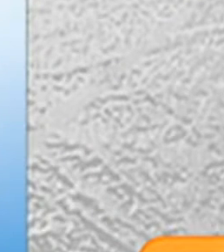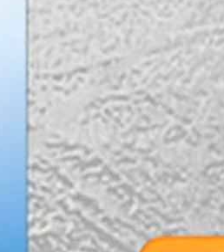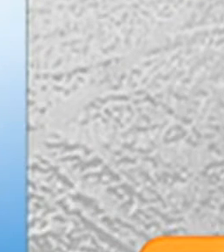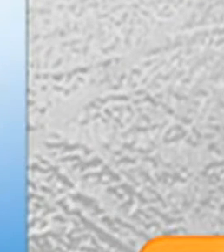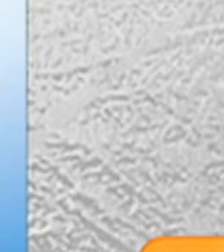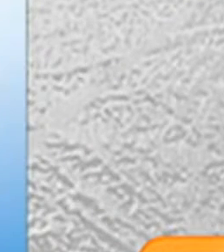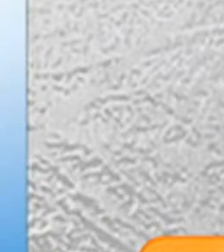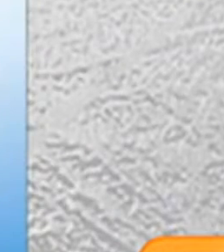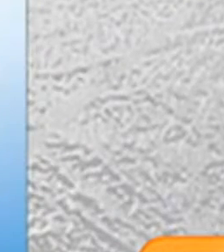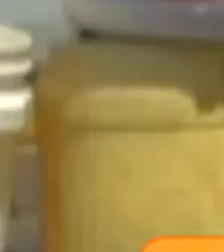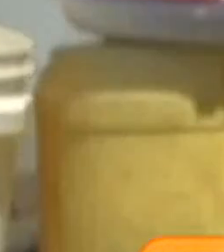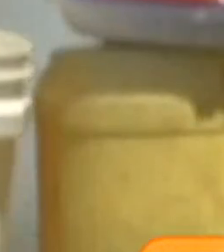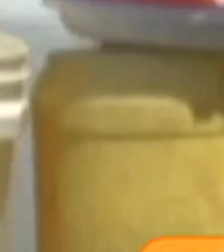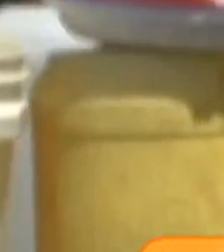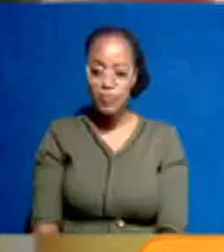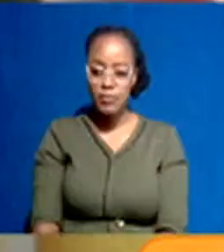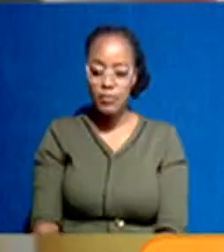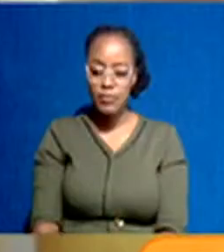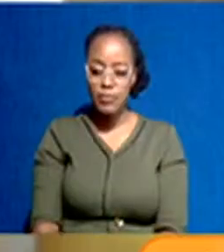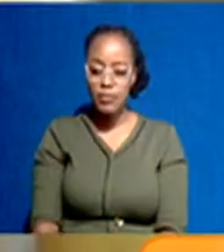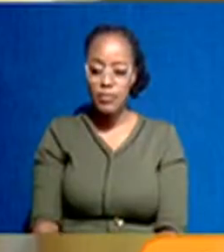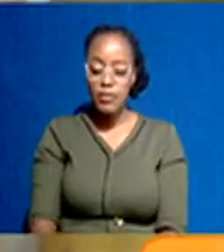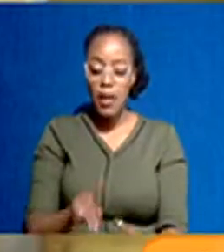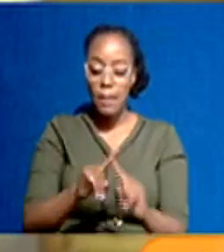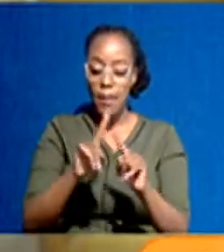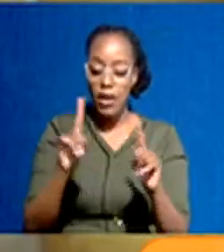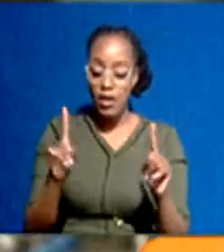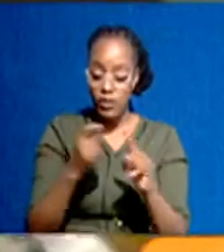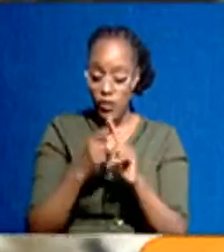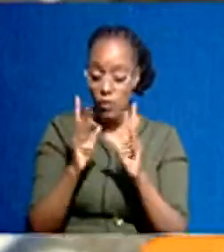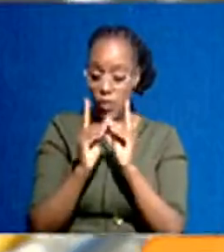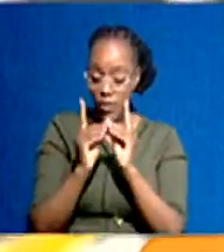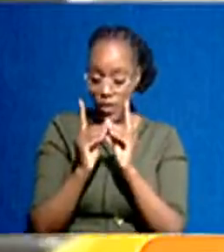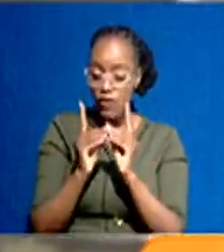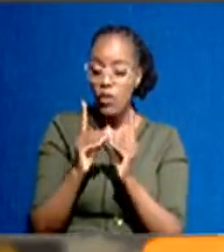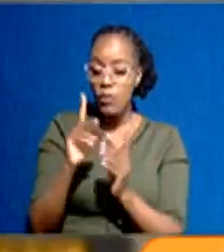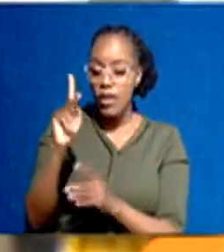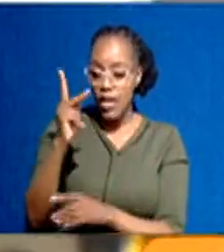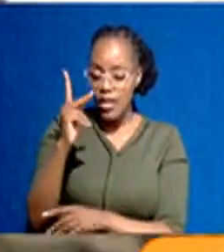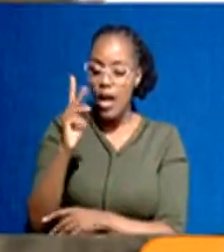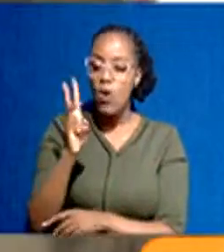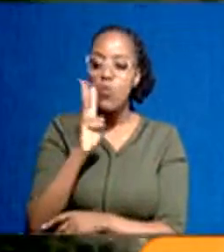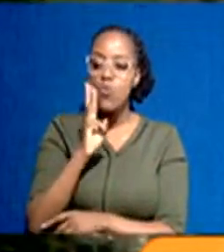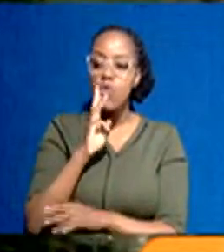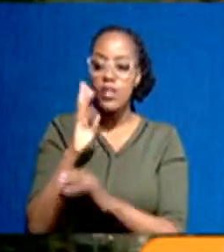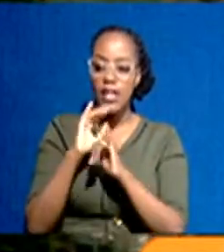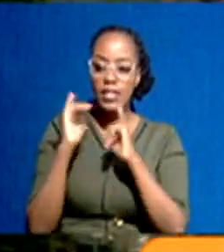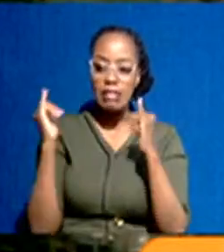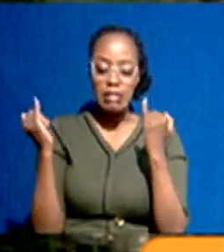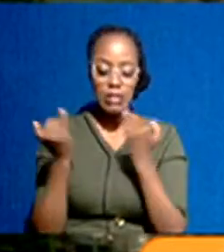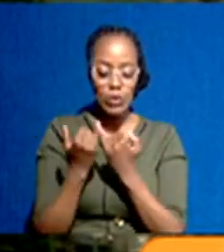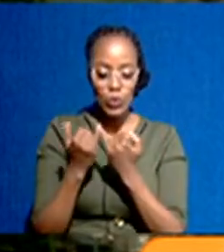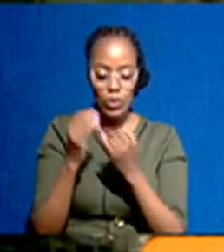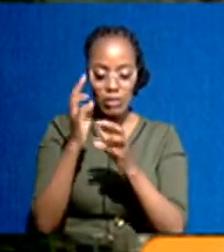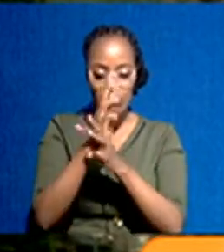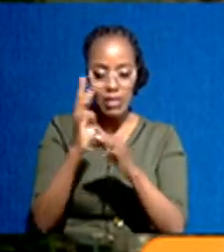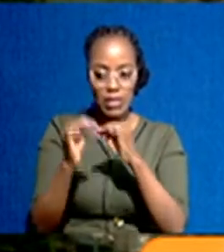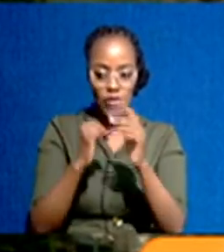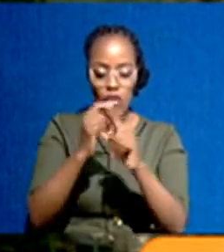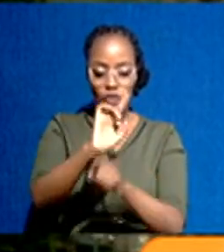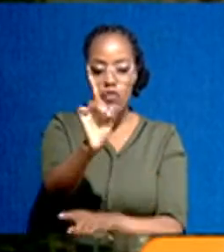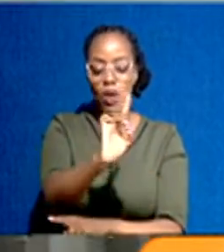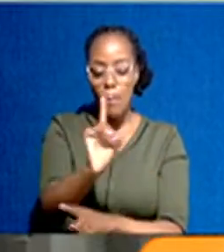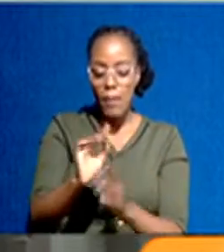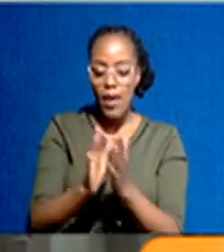milligram per liter. However, according to data from the Kenya Water Institute, the statistics coming out of Nairobi and